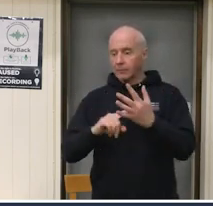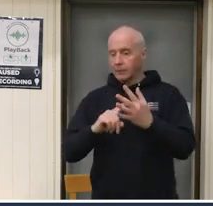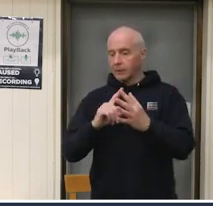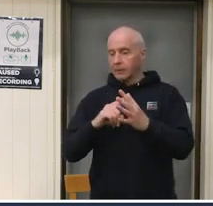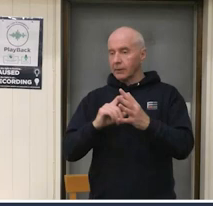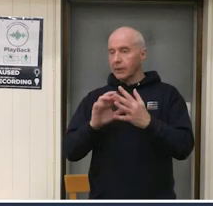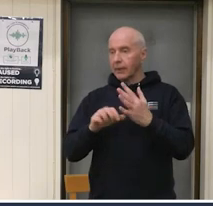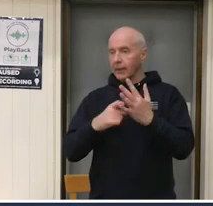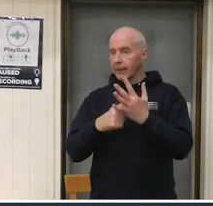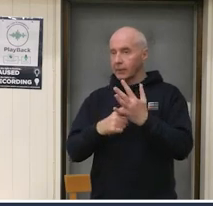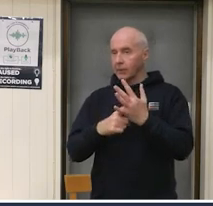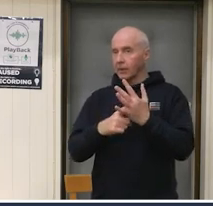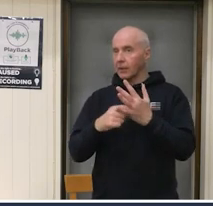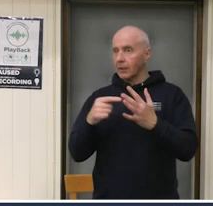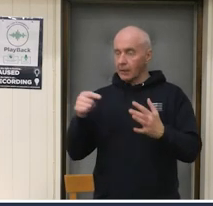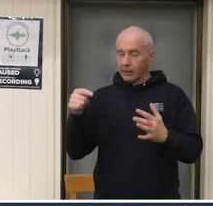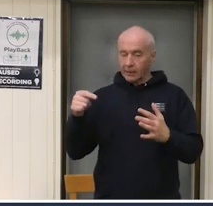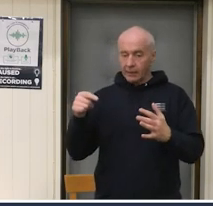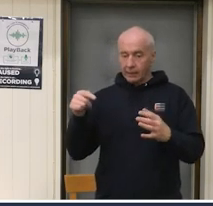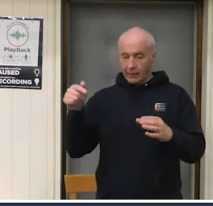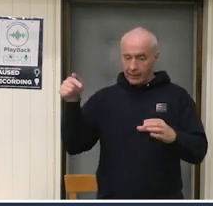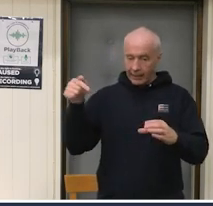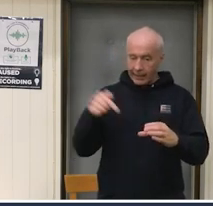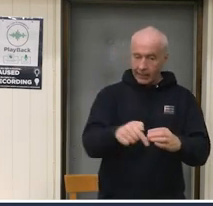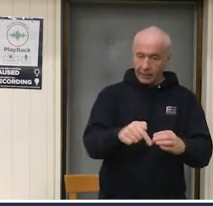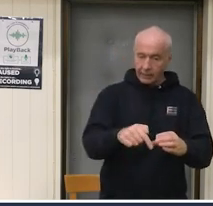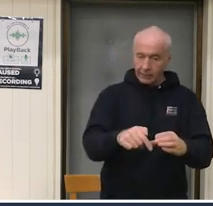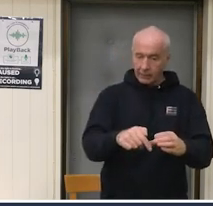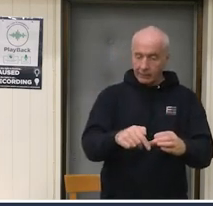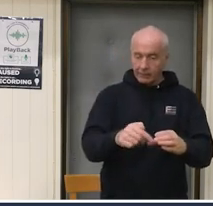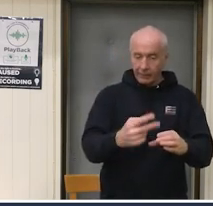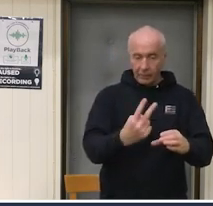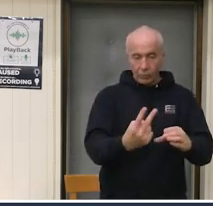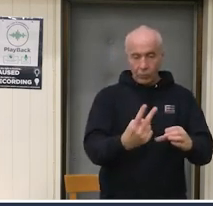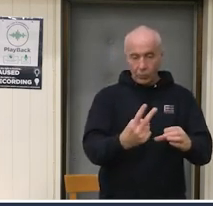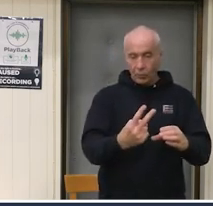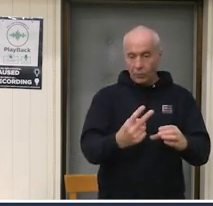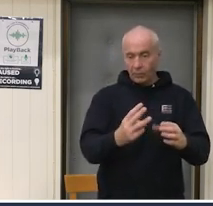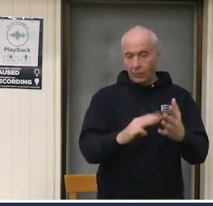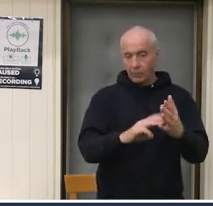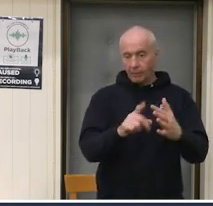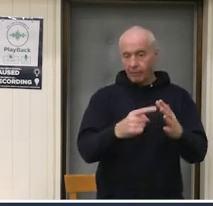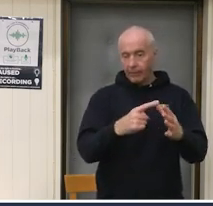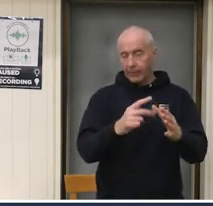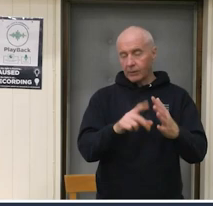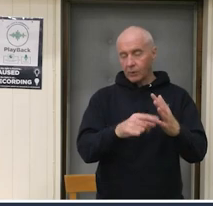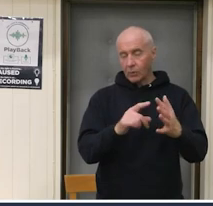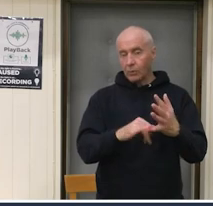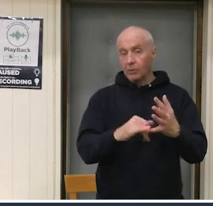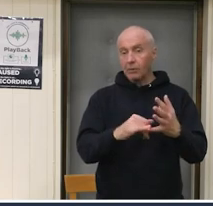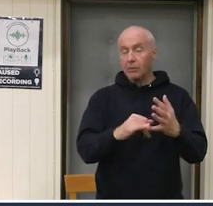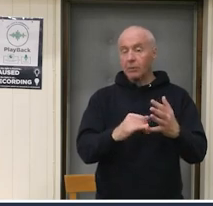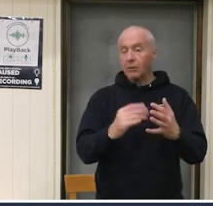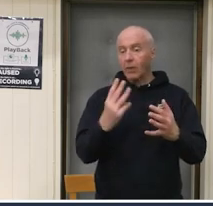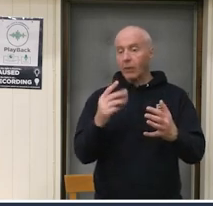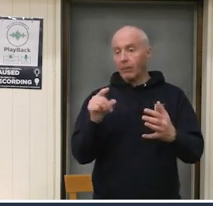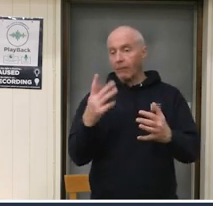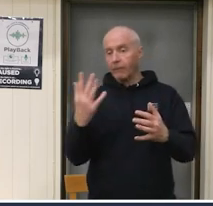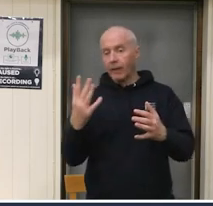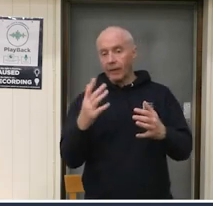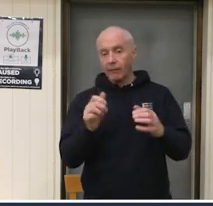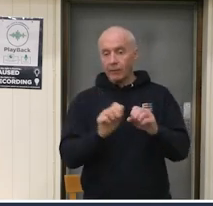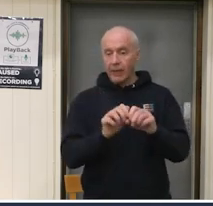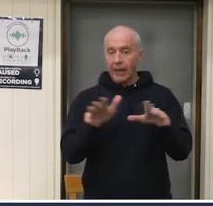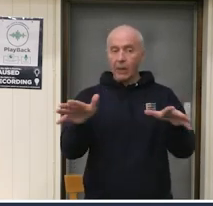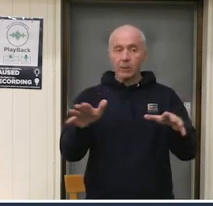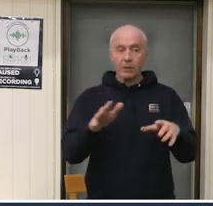manage to couple into the capsule. Because remember what I was saying, the lasers go into the whole room gets hot, makes x-rays, and then the x-rays have